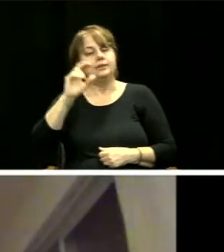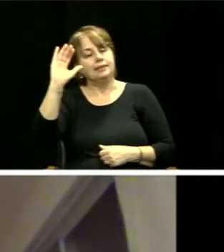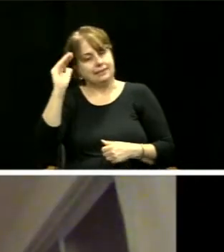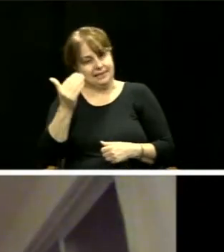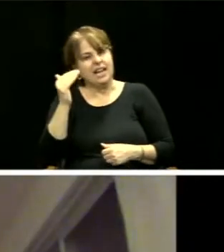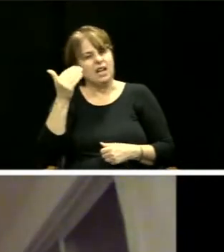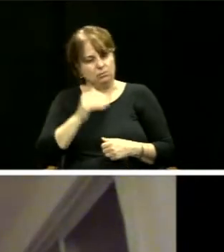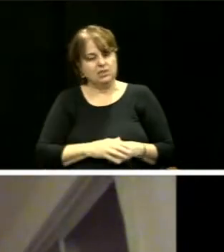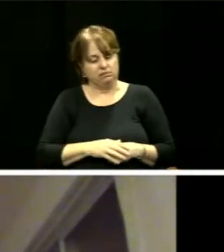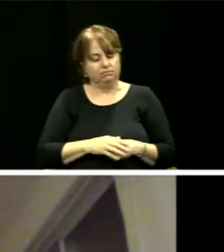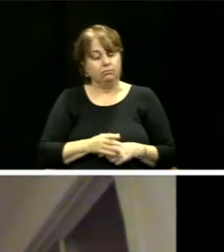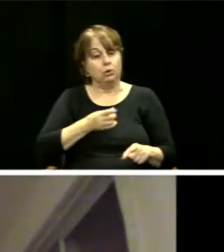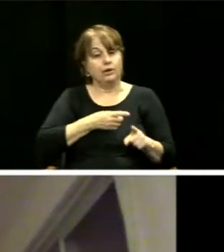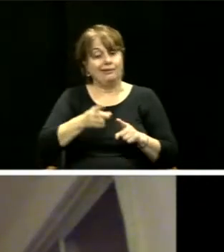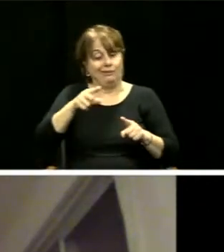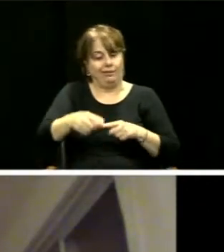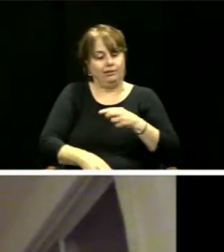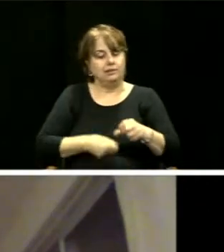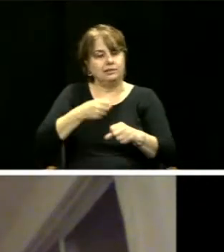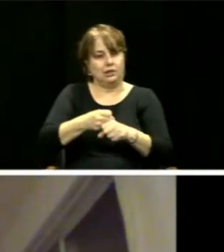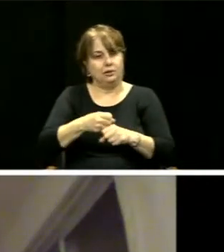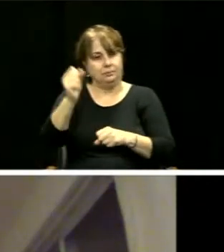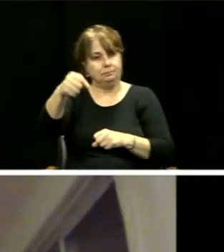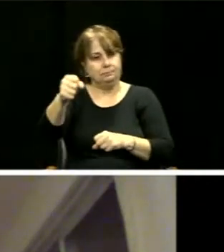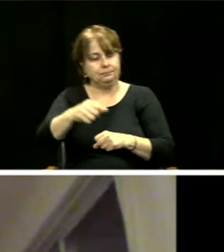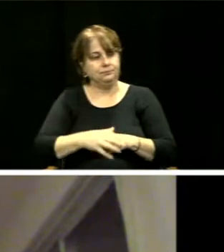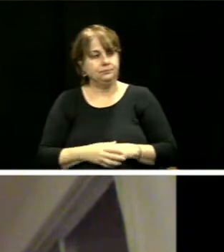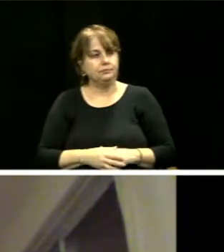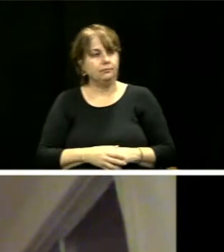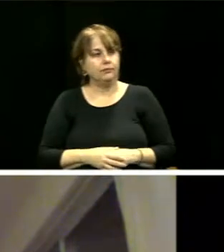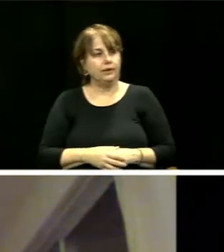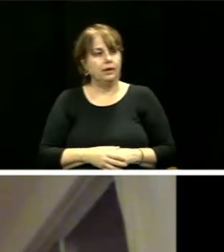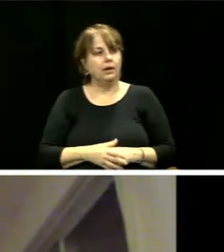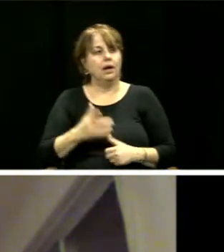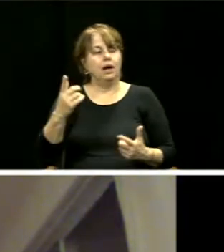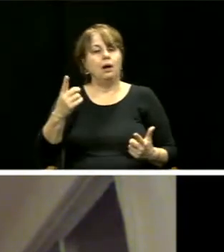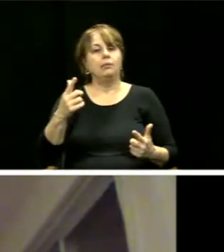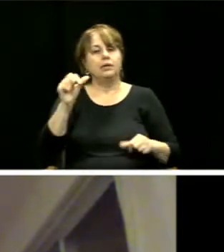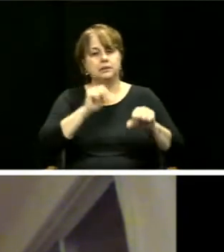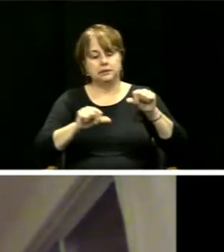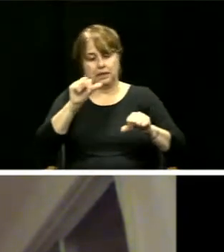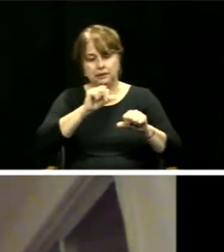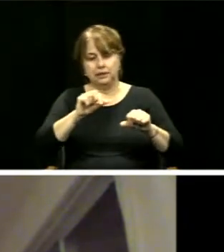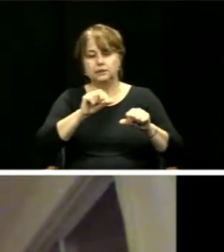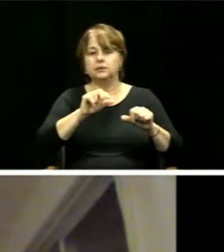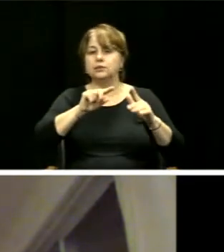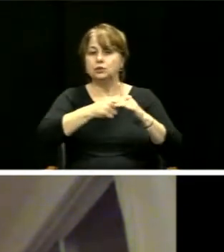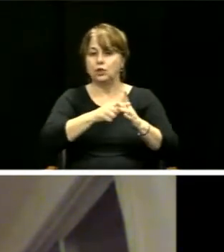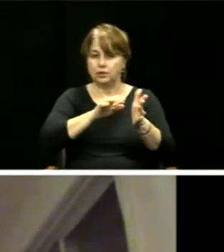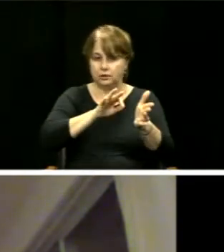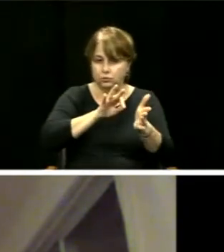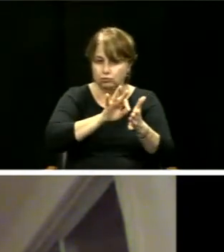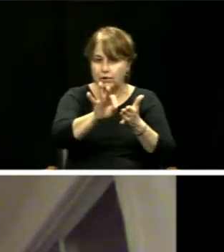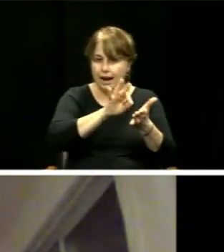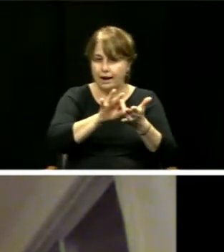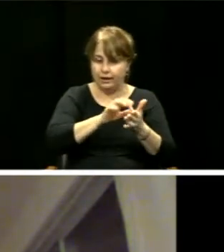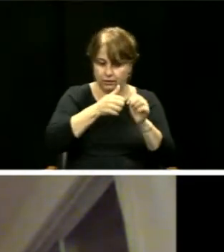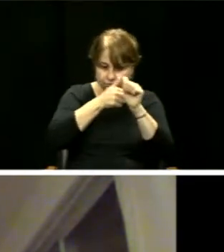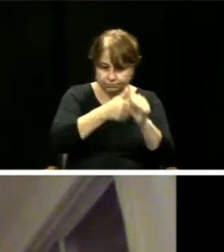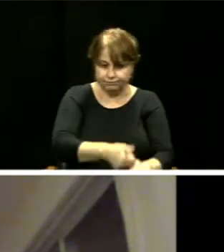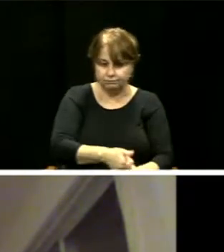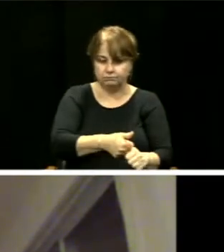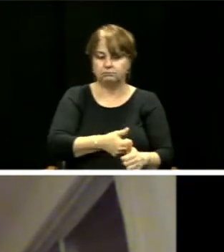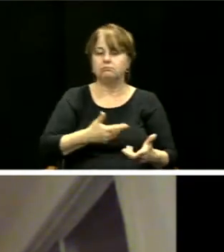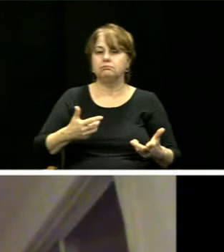certainly this year. They started tracking rainfall data are significantly only over the last,